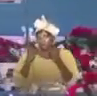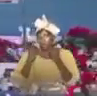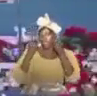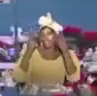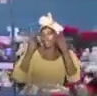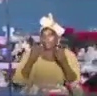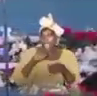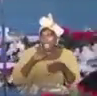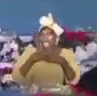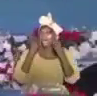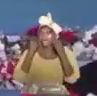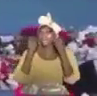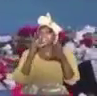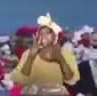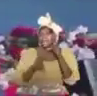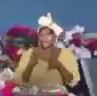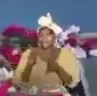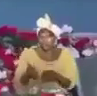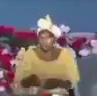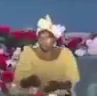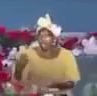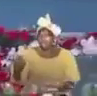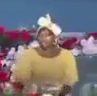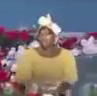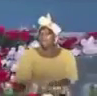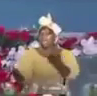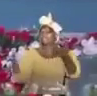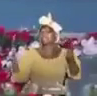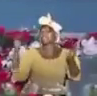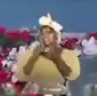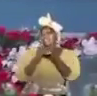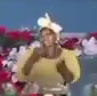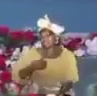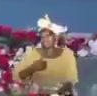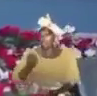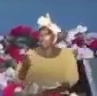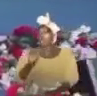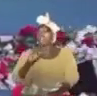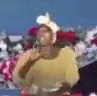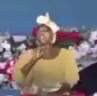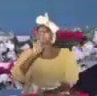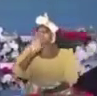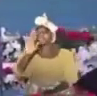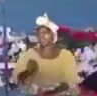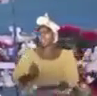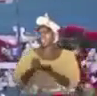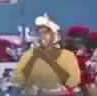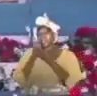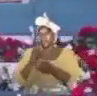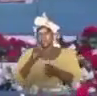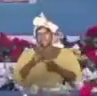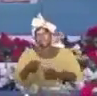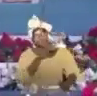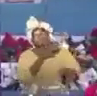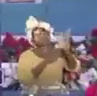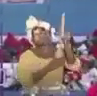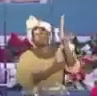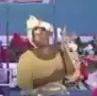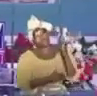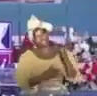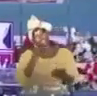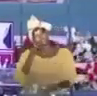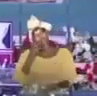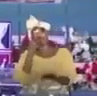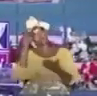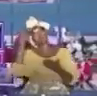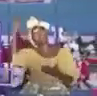are they that rise up against me, Psalm 3. Many are they that say, where is your help? But he says, thou, O Lord, thou, O